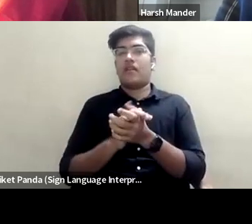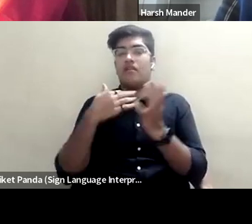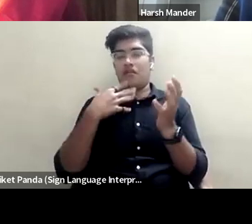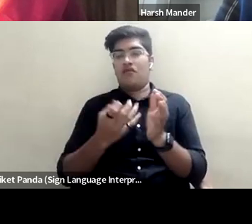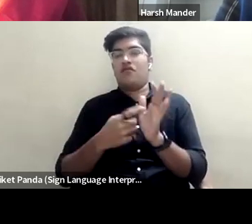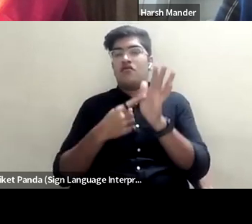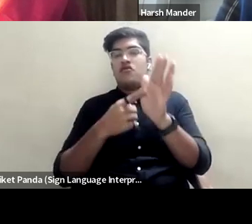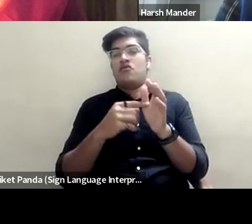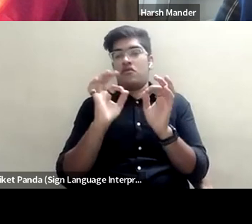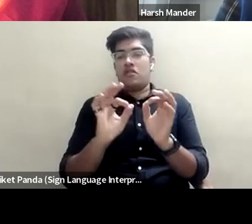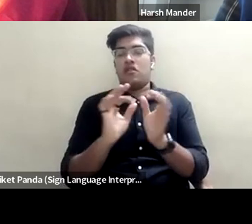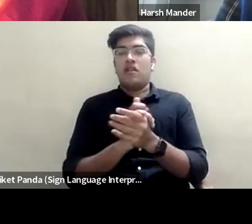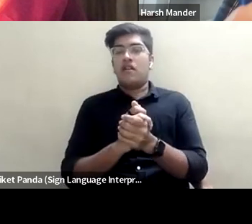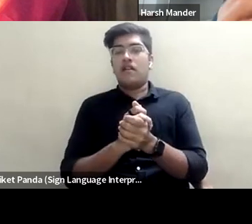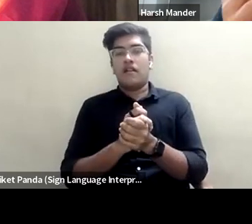something.